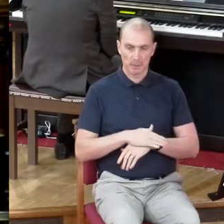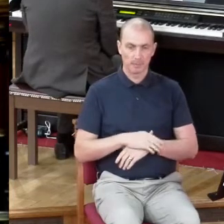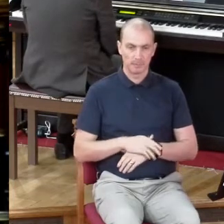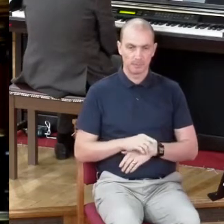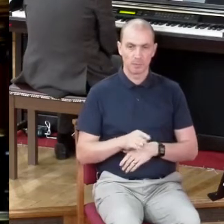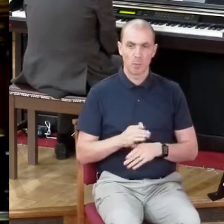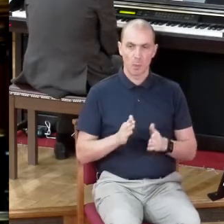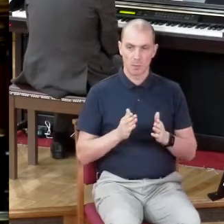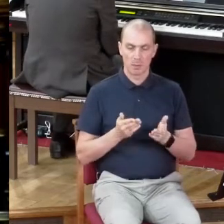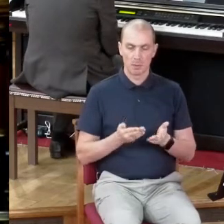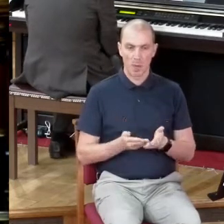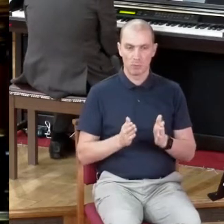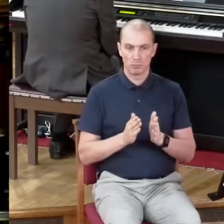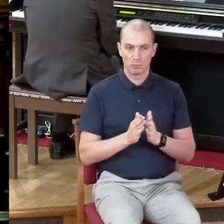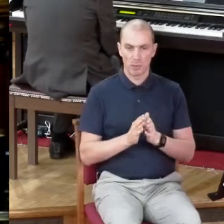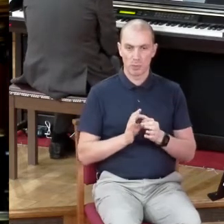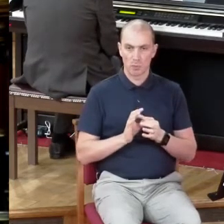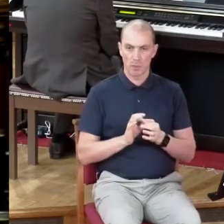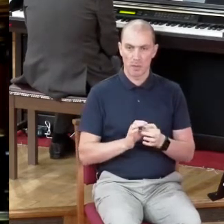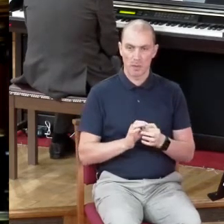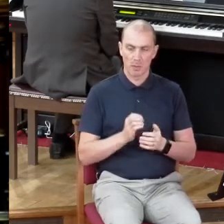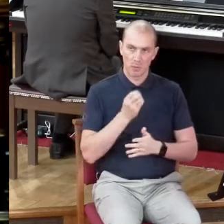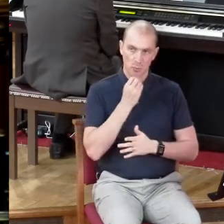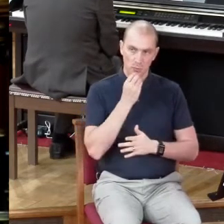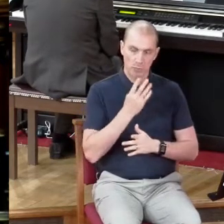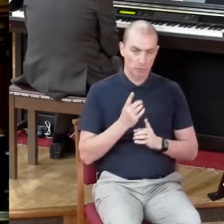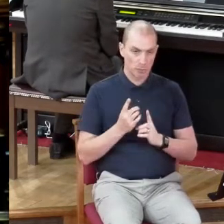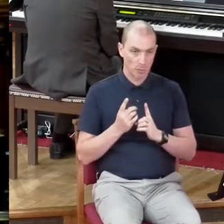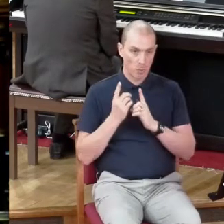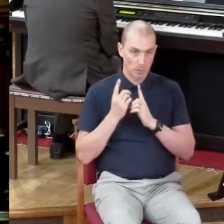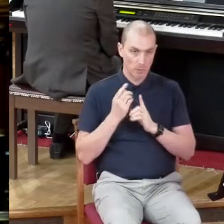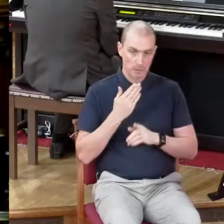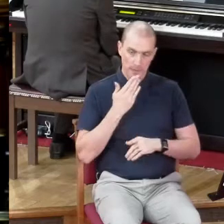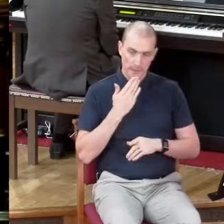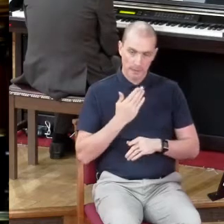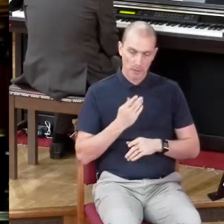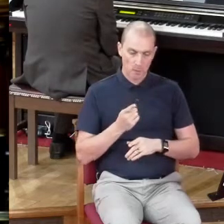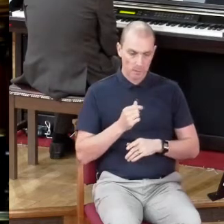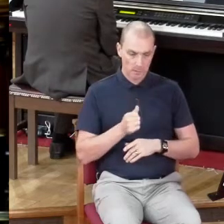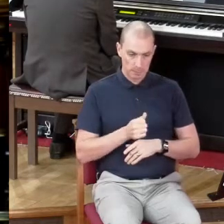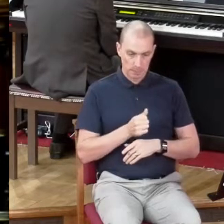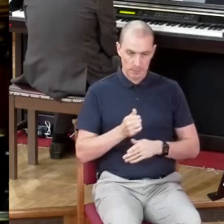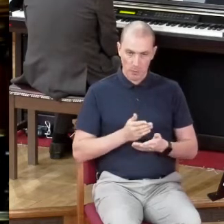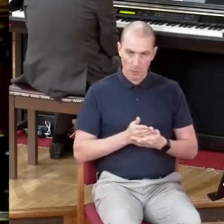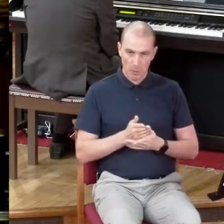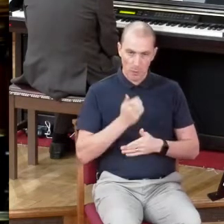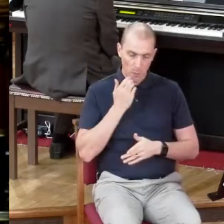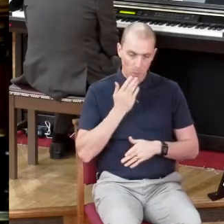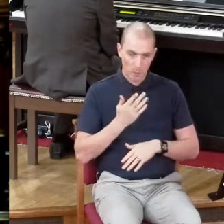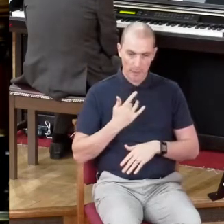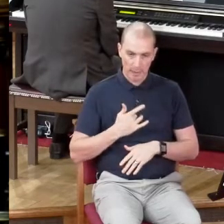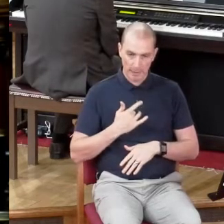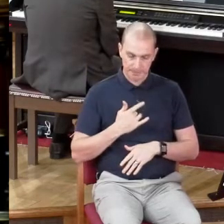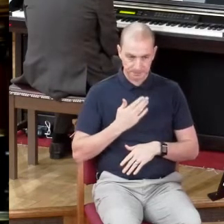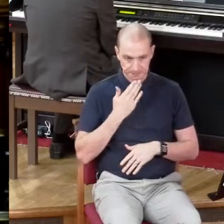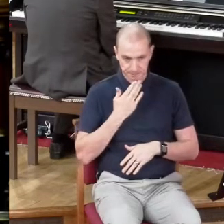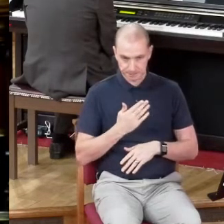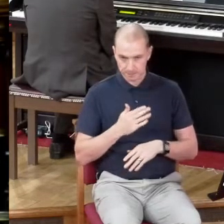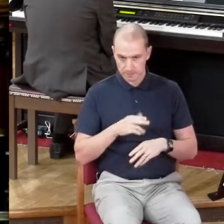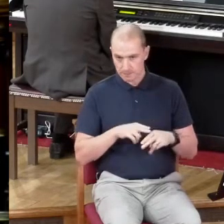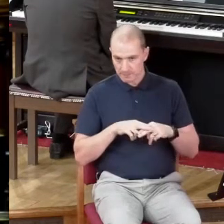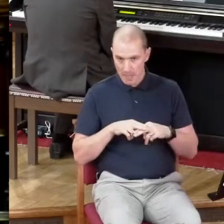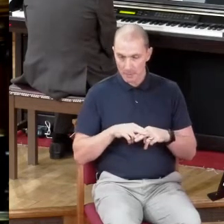Oh, gracious God, we give you thanks for every blessing of our daily lives. Thank you for family and friendship and